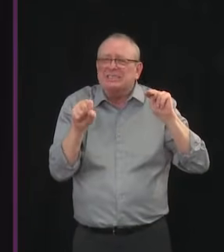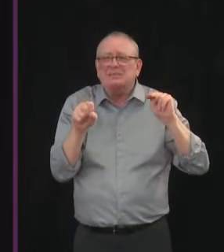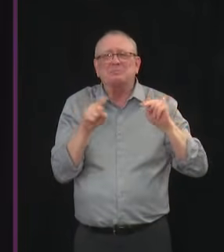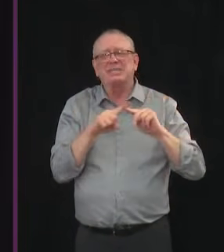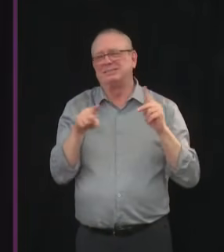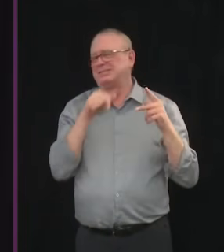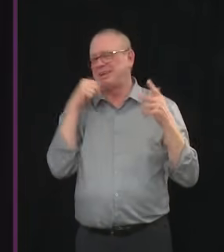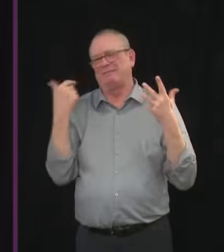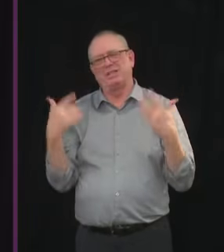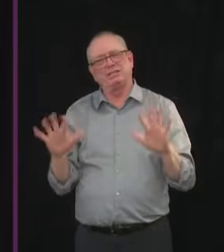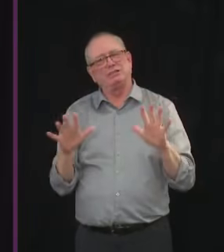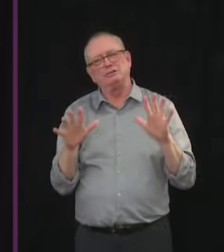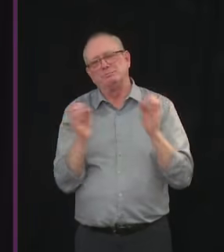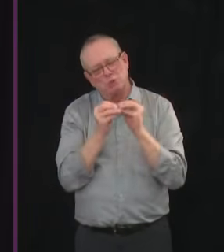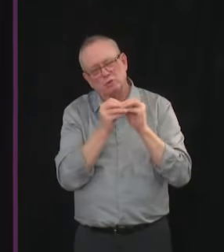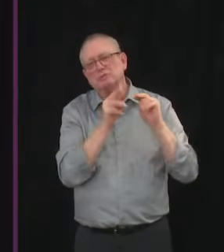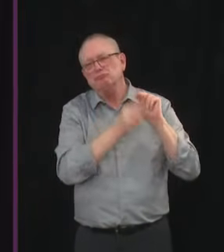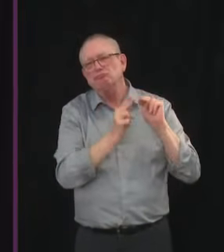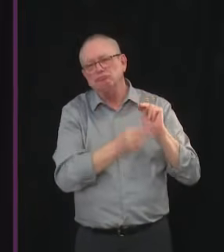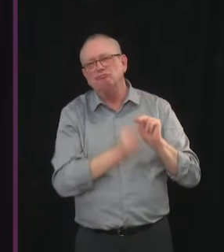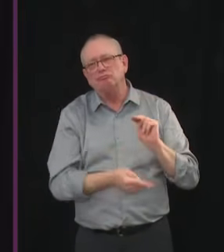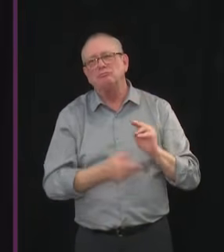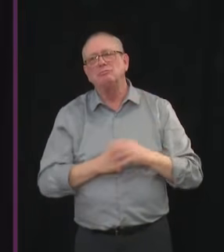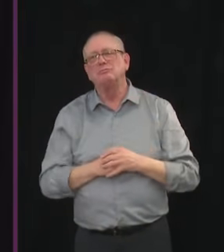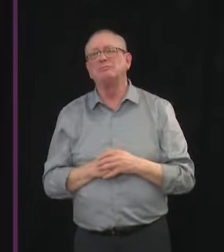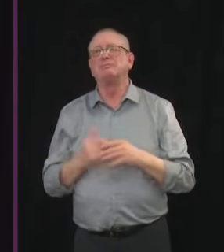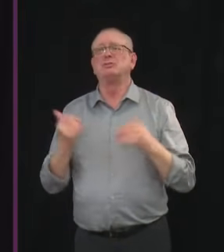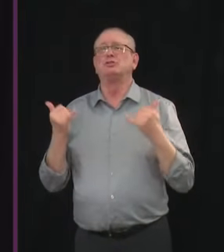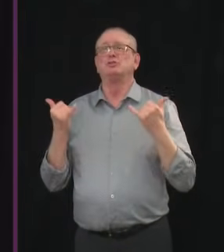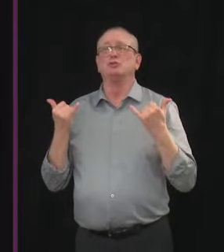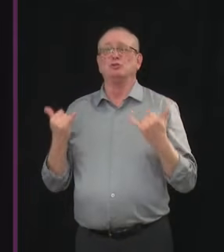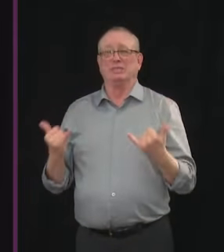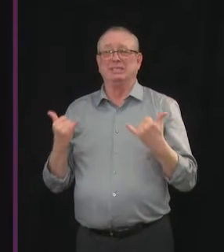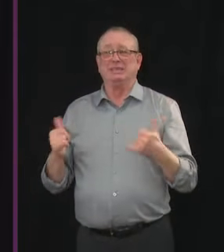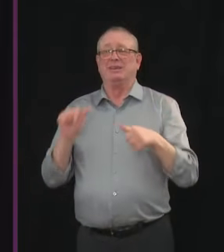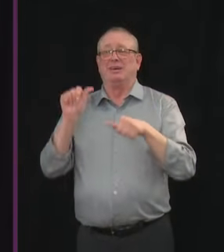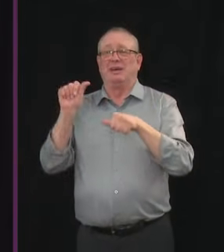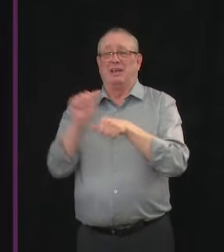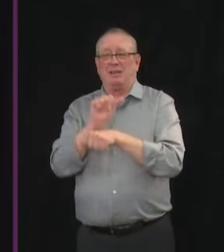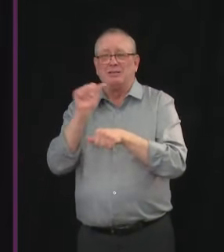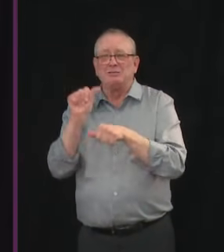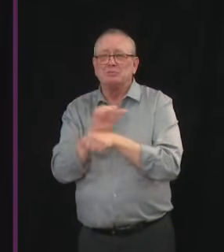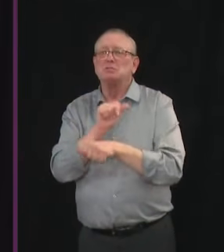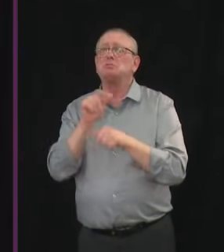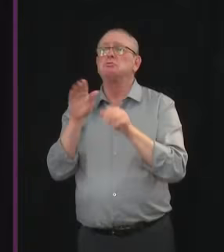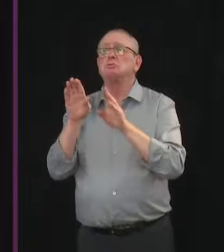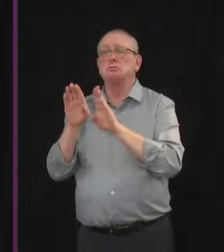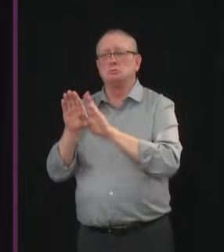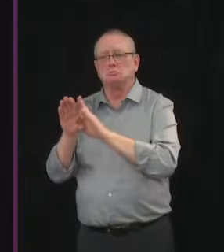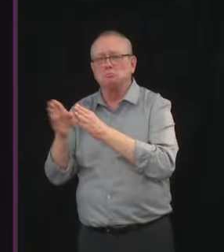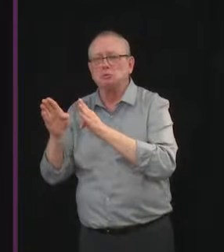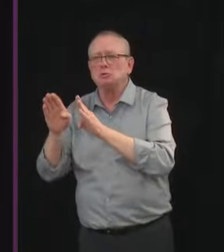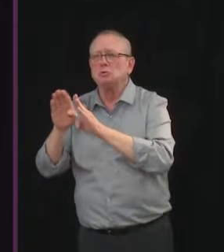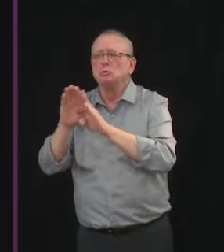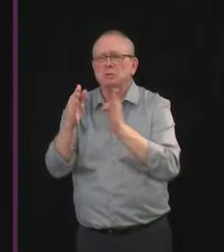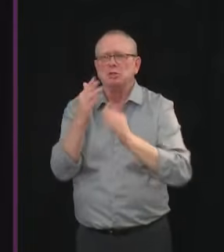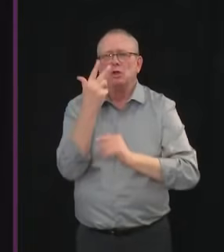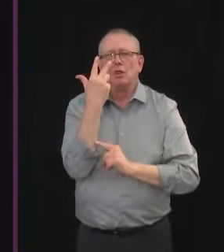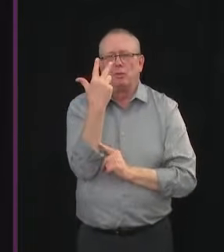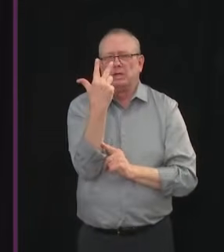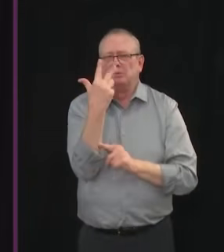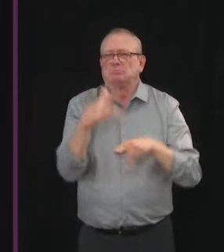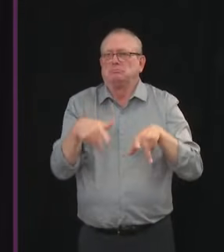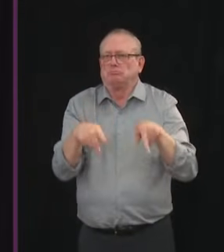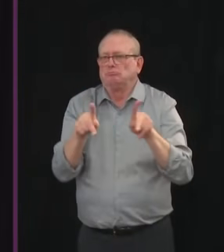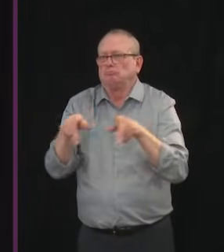on 3 province-wide measures today, please continue to take every precaution you can and make good choices. Choices that will